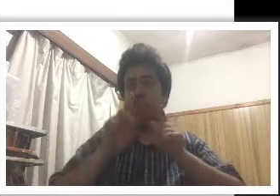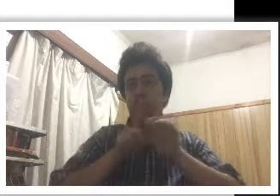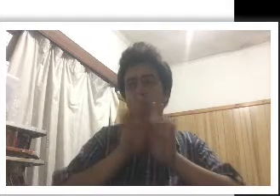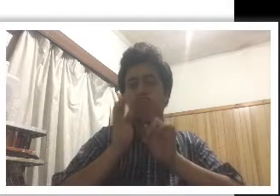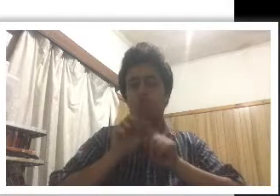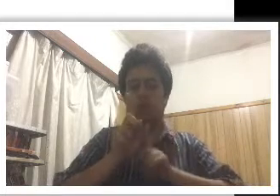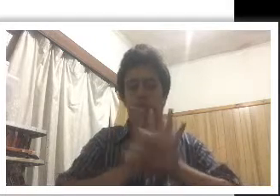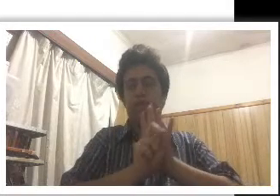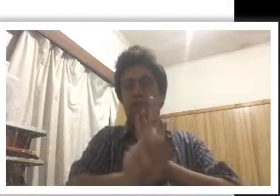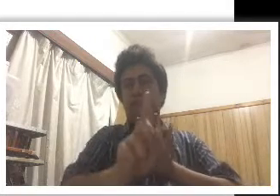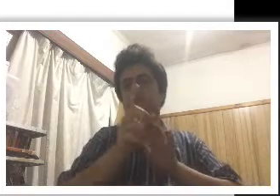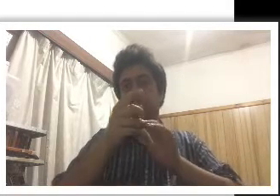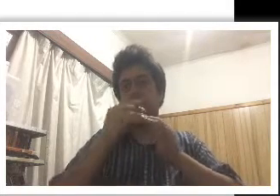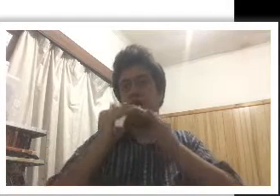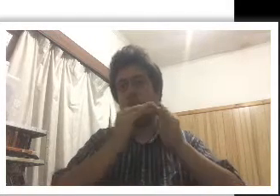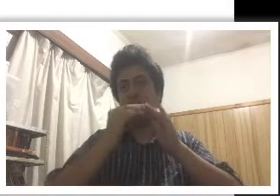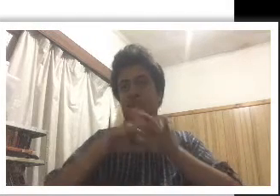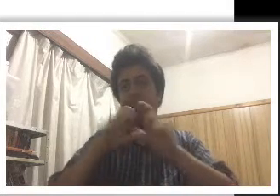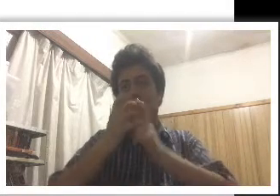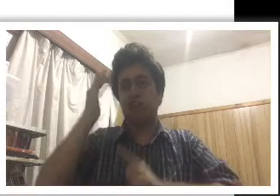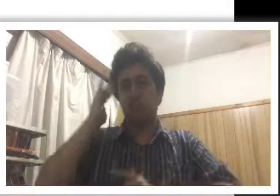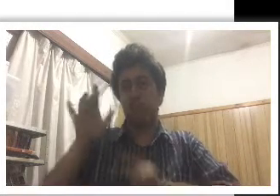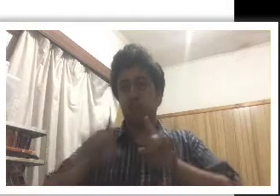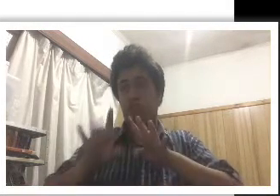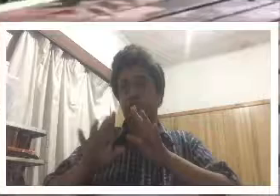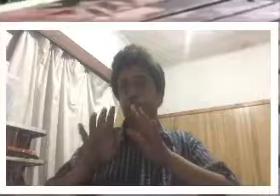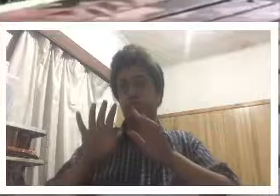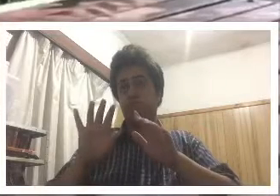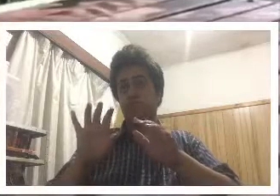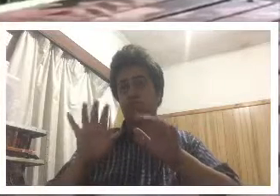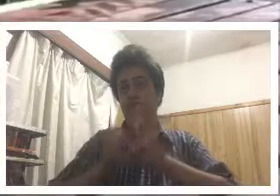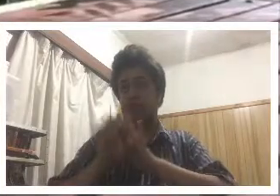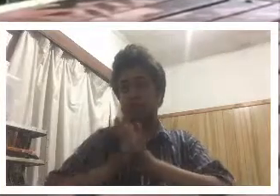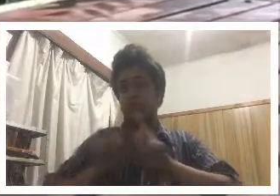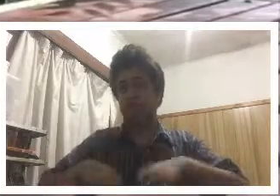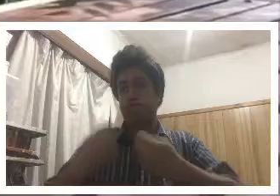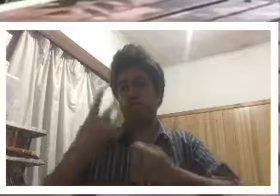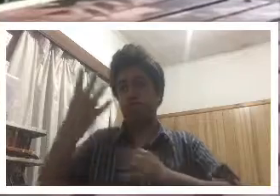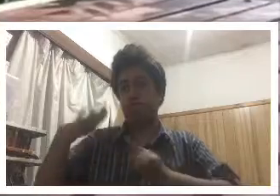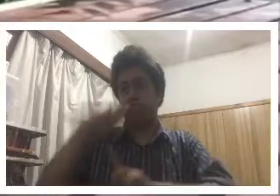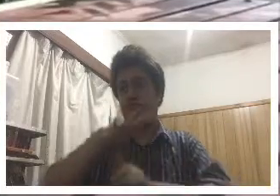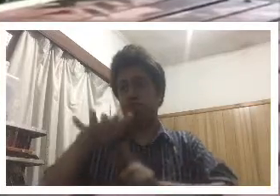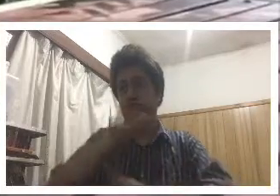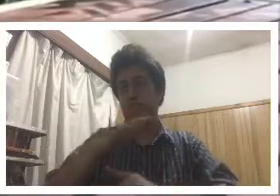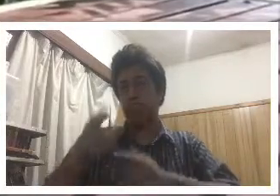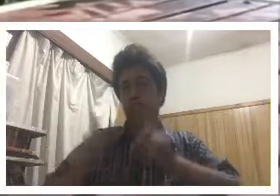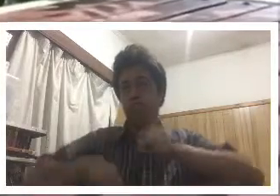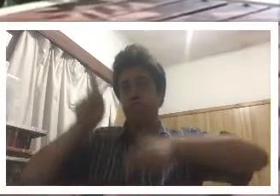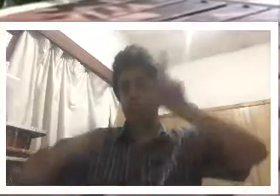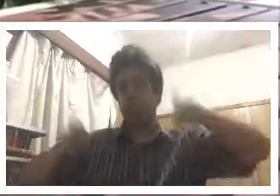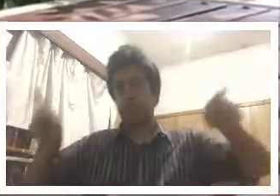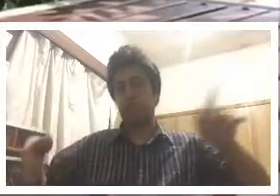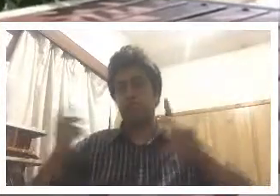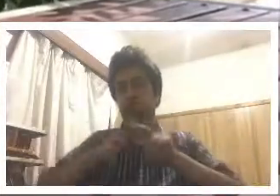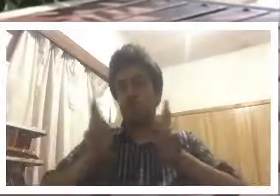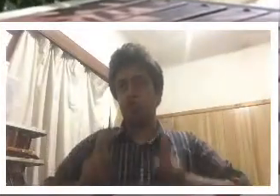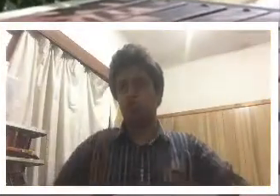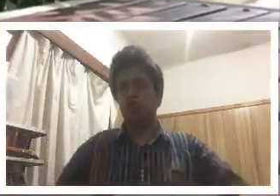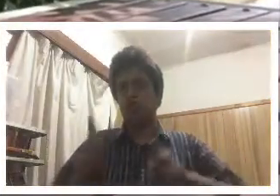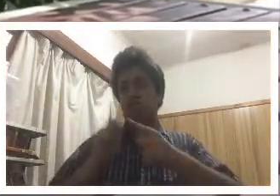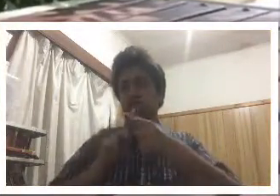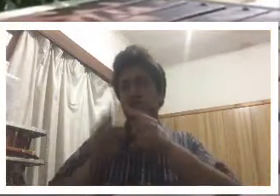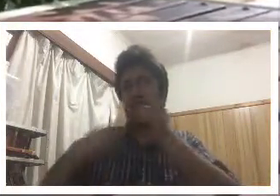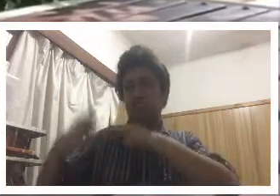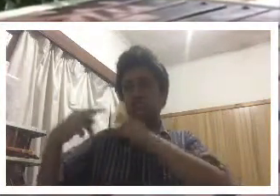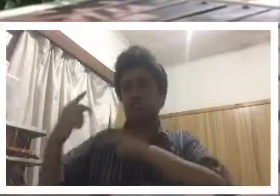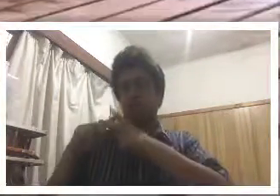geography, business and economics, and civics and citizenship. Our aim is to teach the curriculum in a way that allows the students to engage